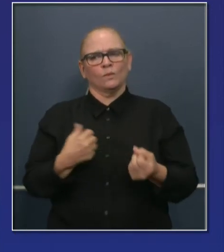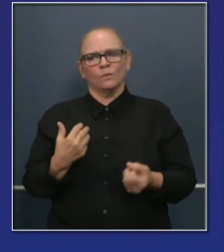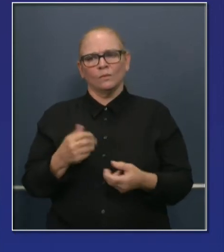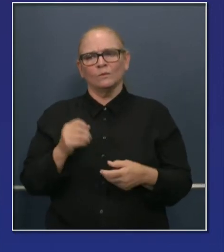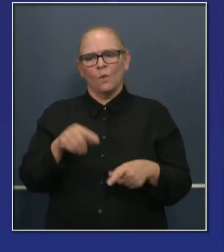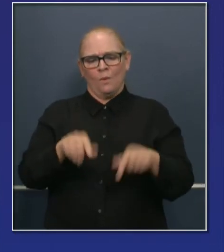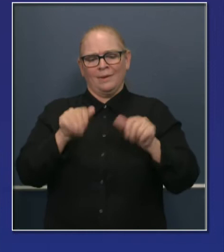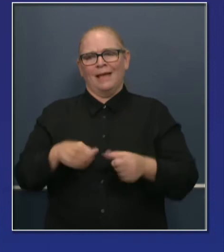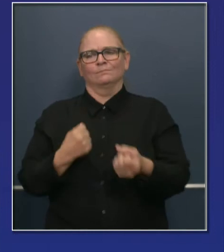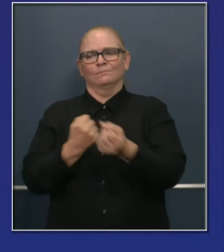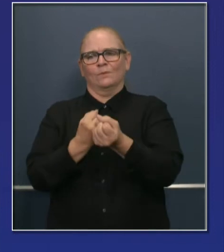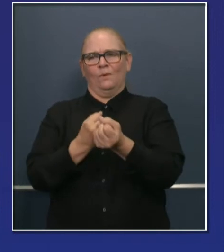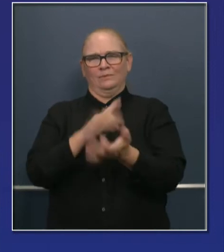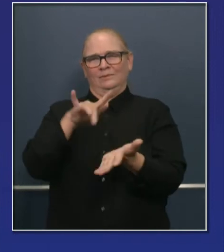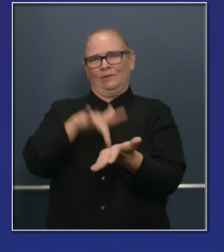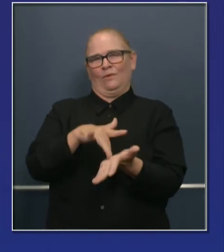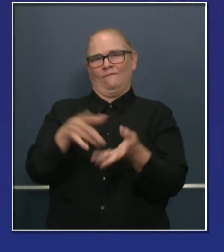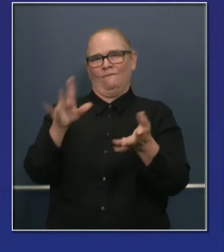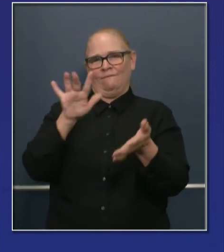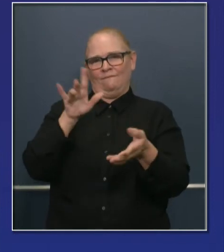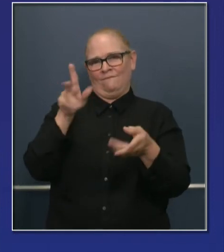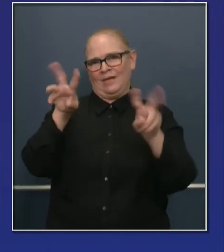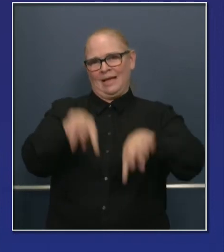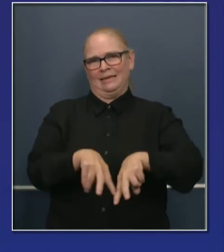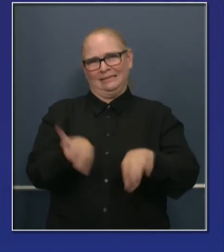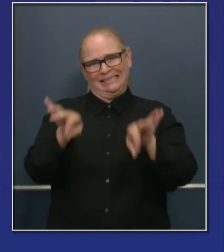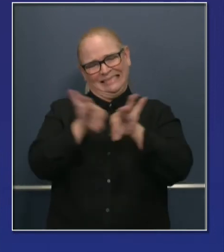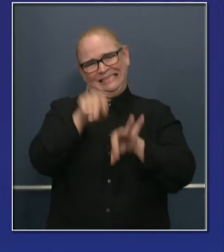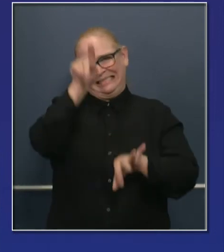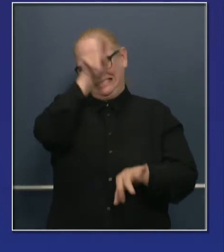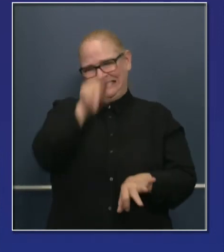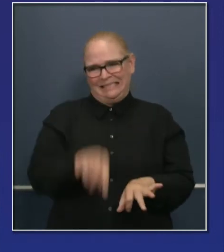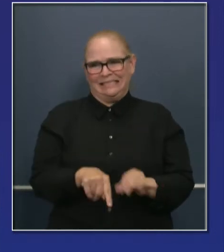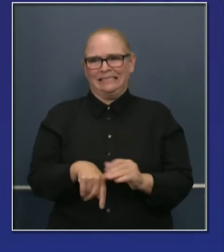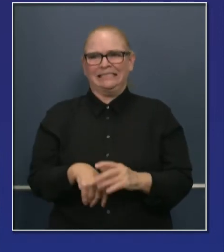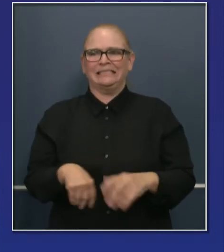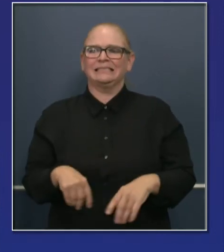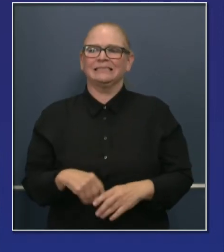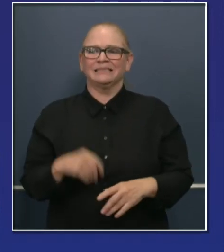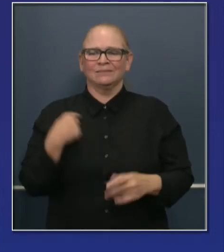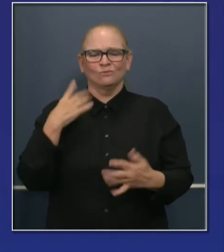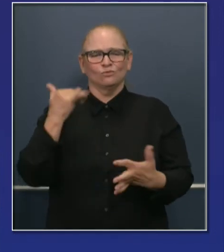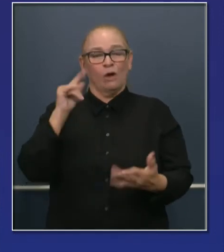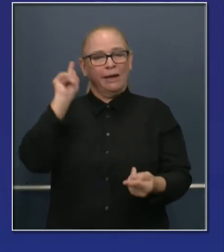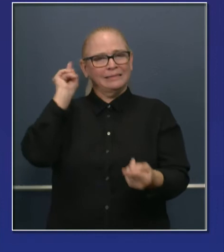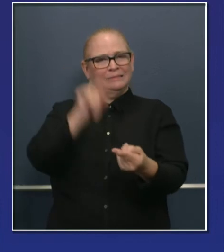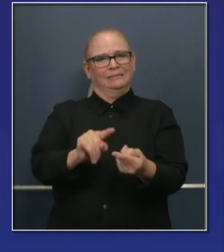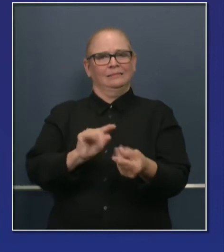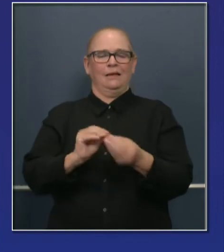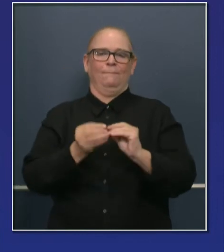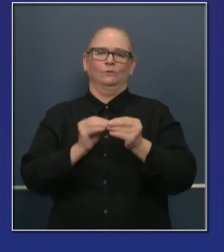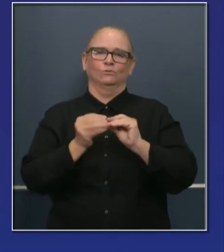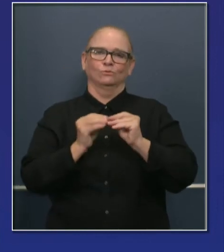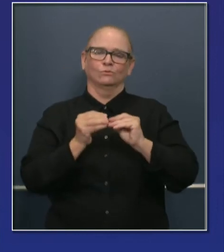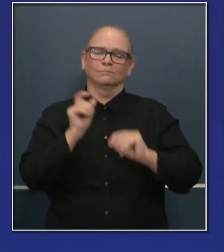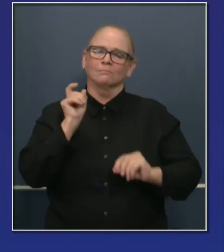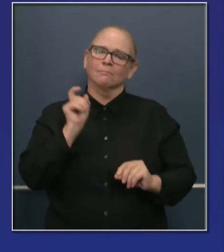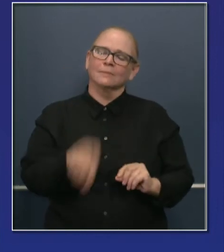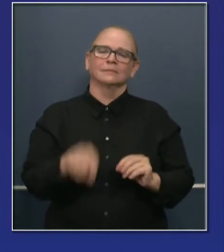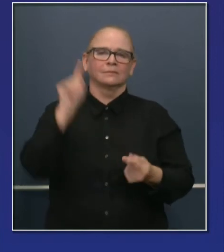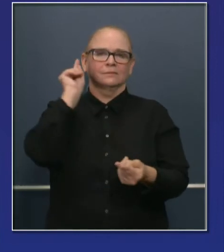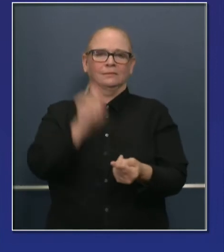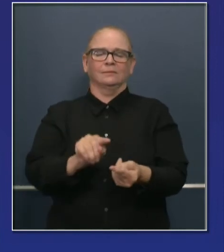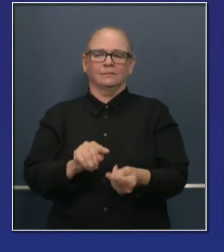response with a unified command approach to addressing the concerns in the Valley. And so that's exactly what